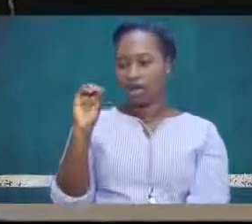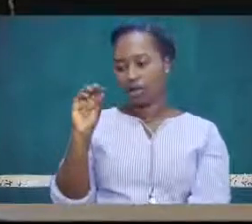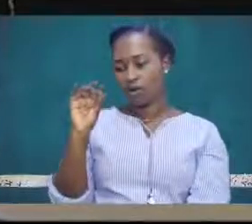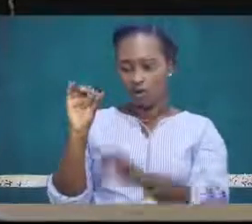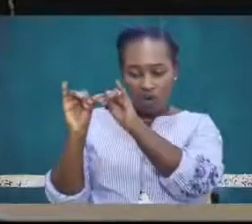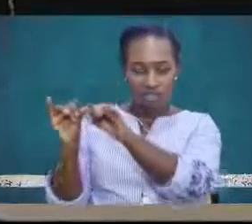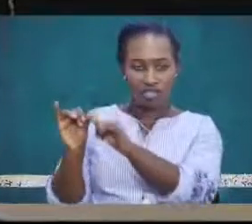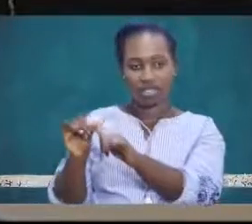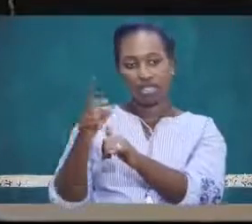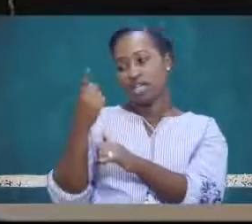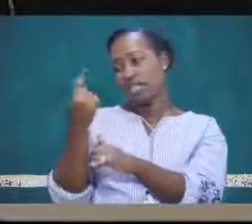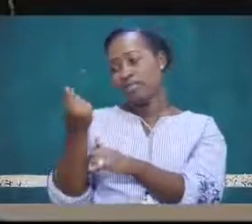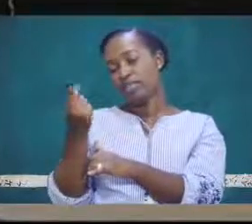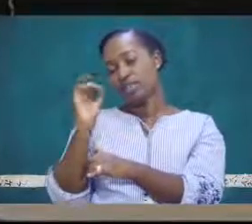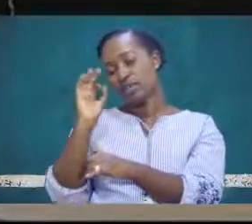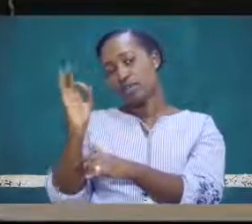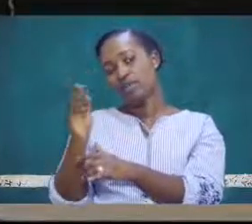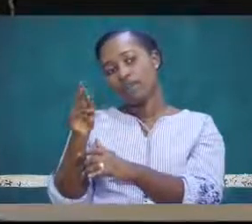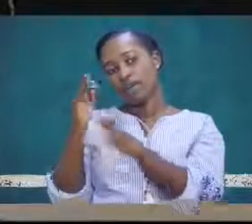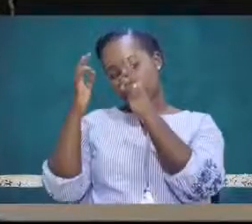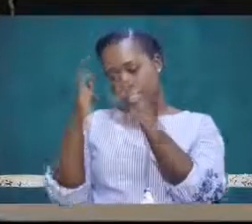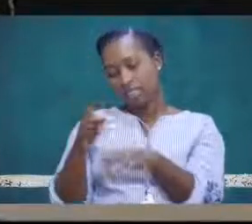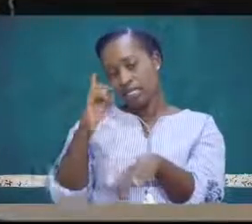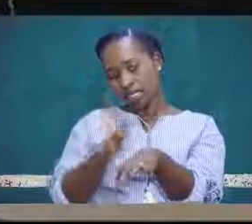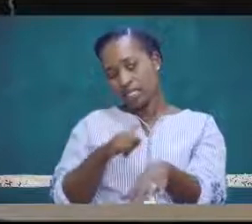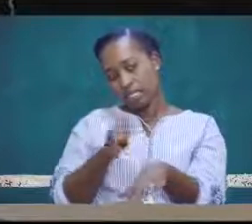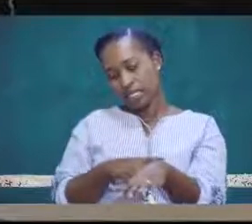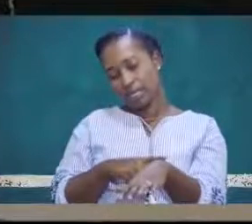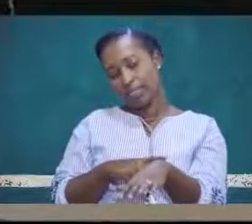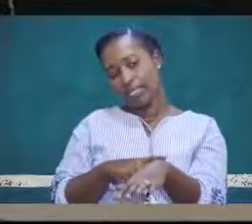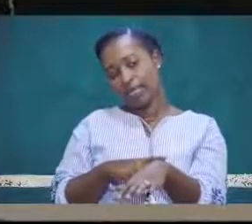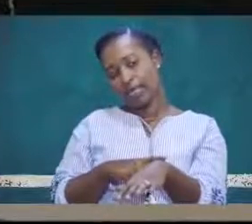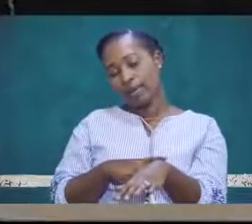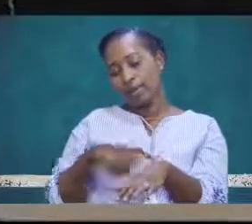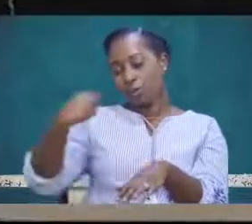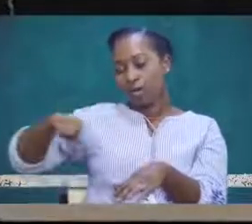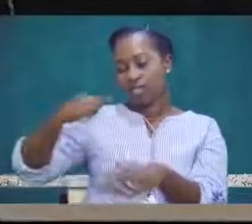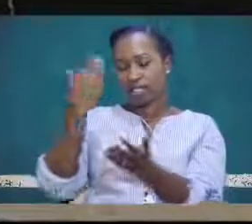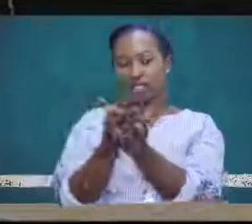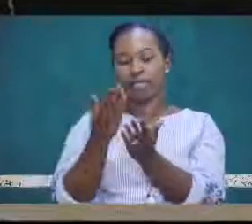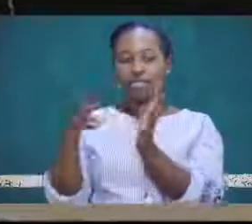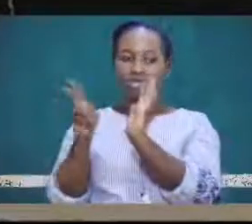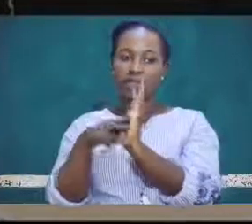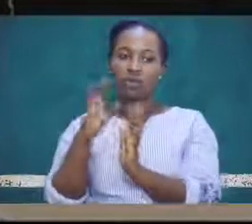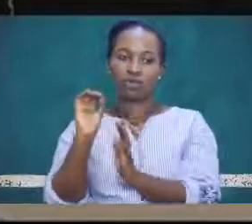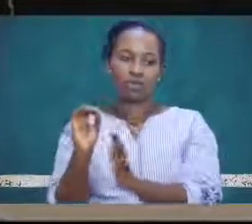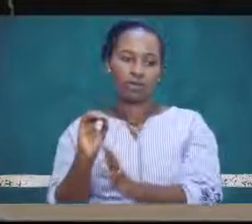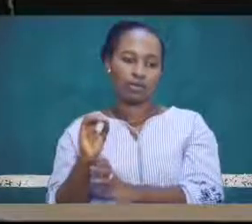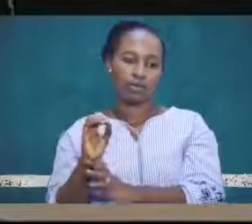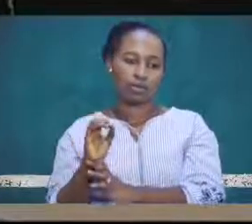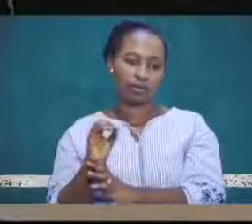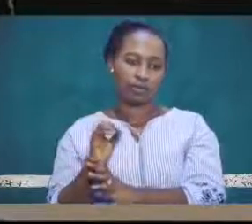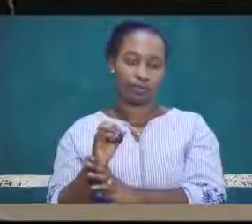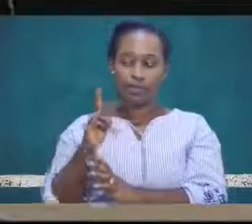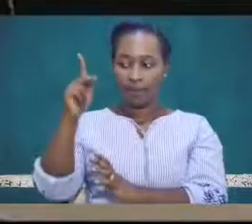of the commodity, the price when quantity demanded is 0. That would be the value of C. So here P, this is the